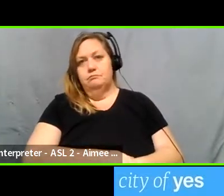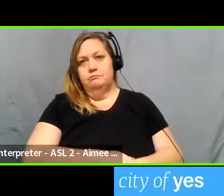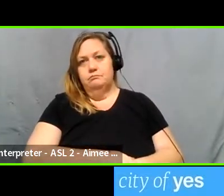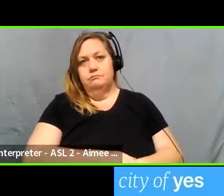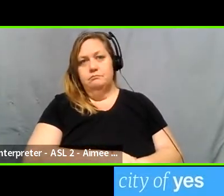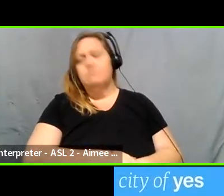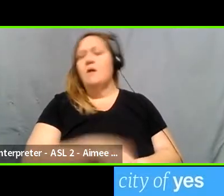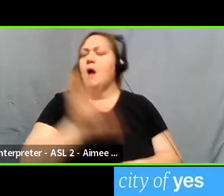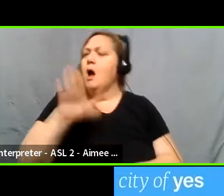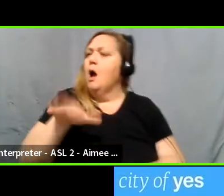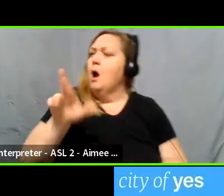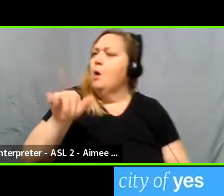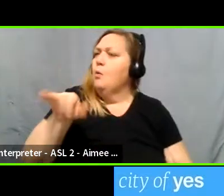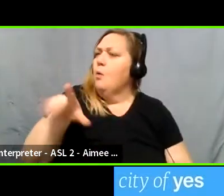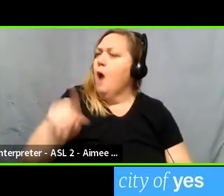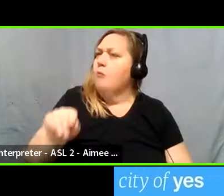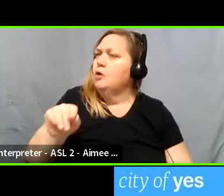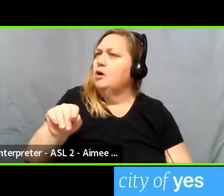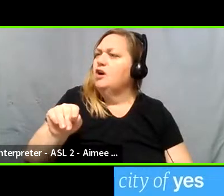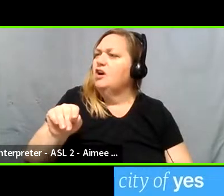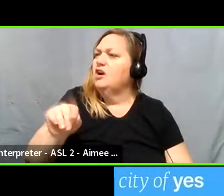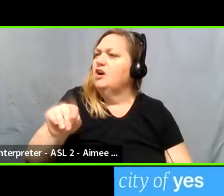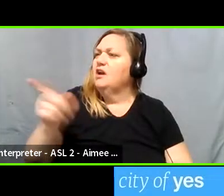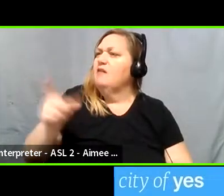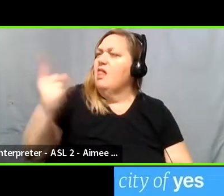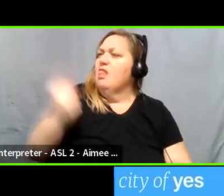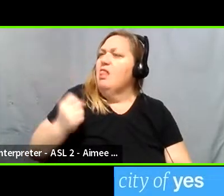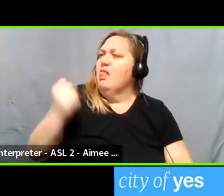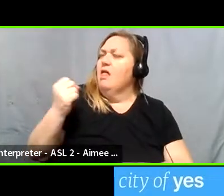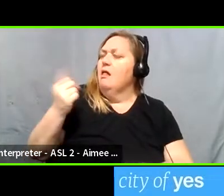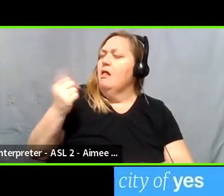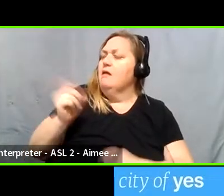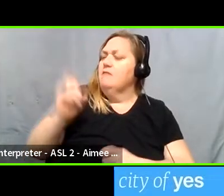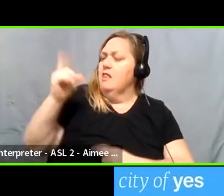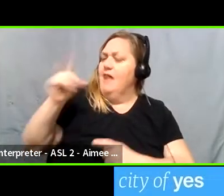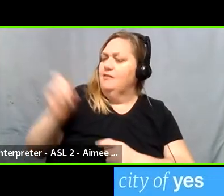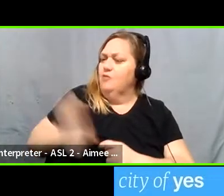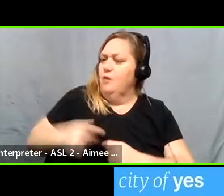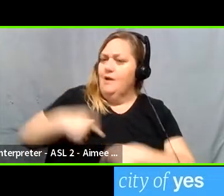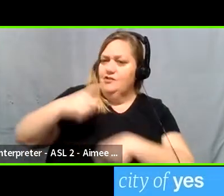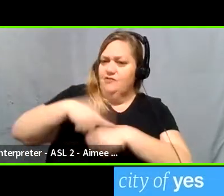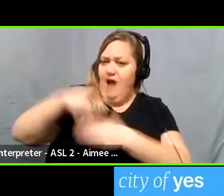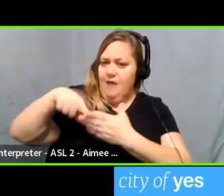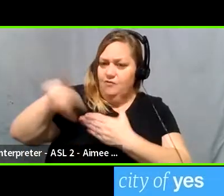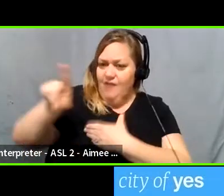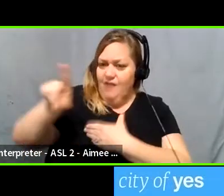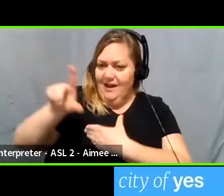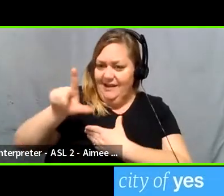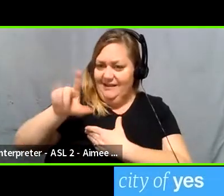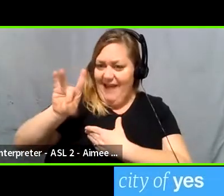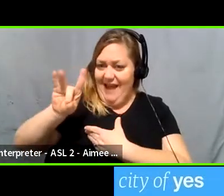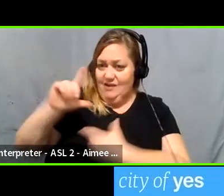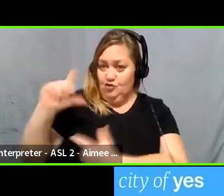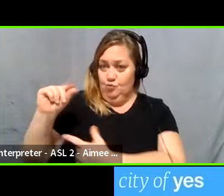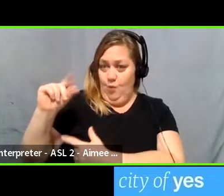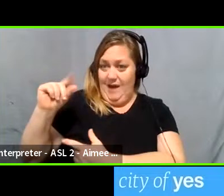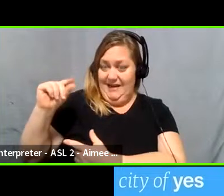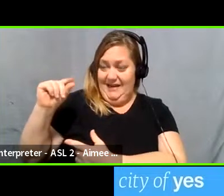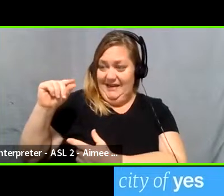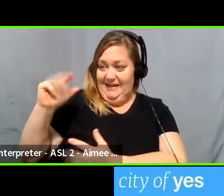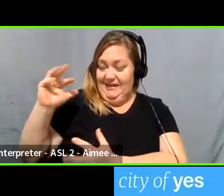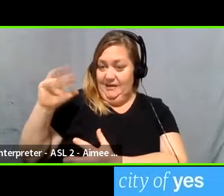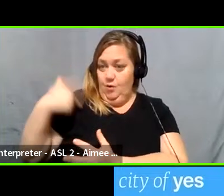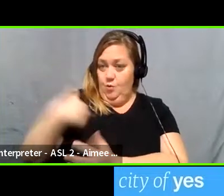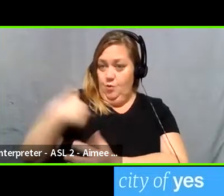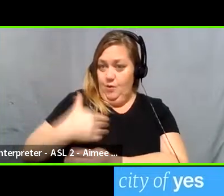Robert, um, what's the, just give us the last question. I do want to, where I want to do a time check. It's eight 20. Um, and so